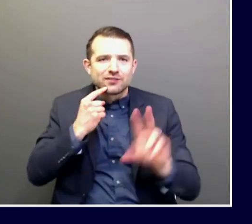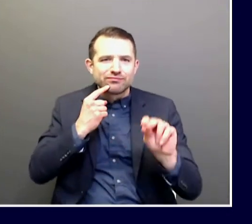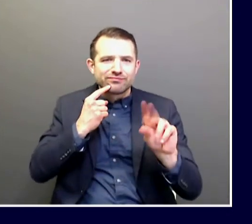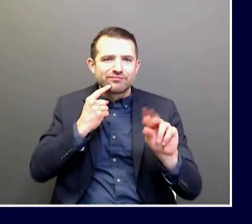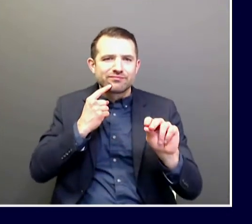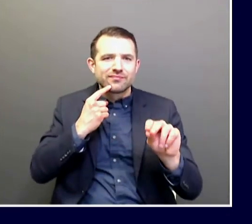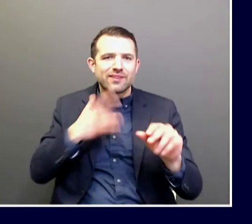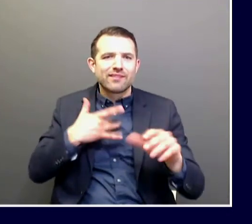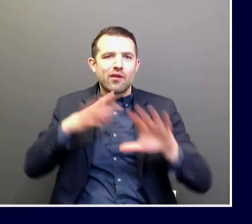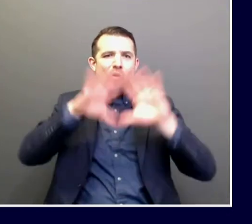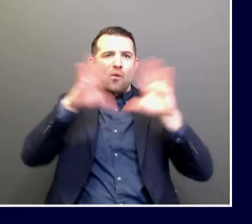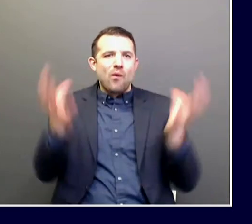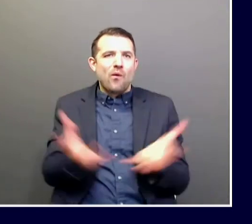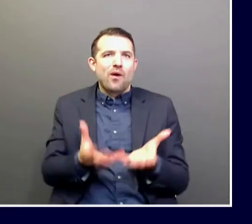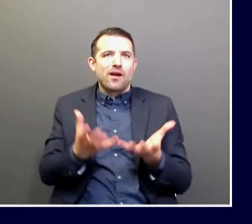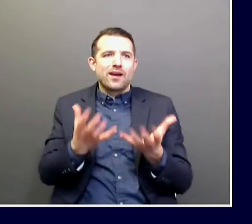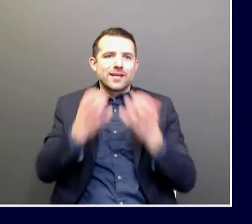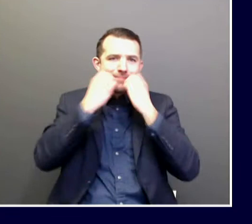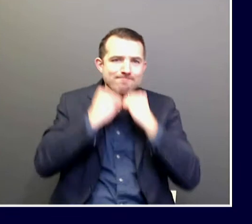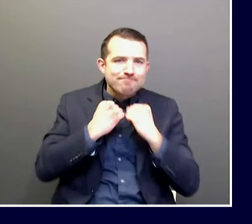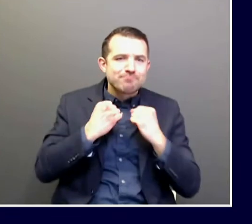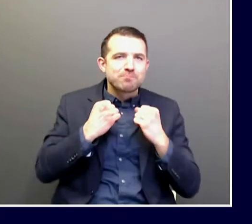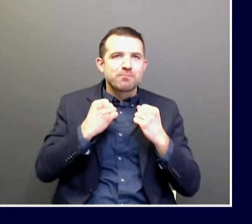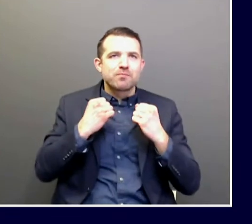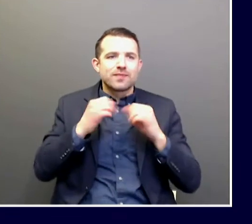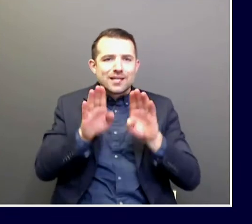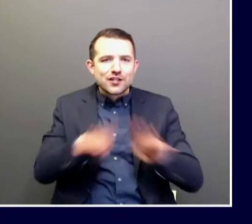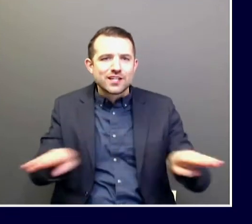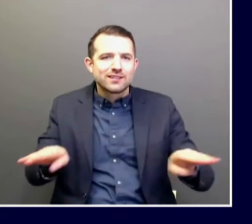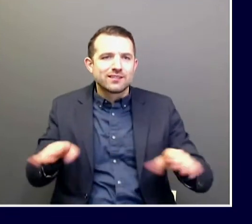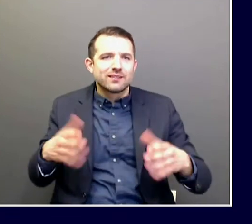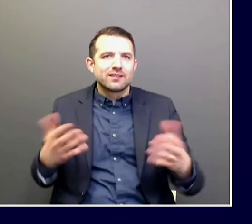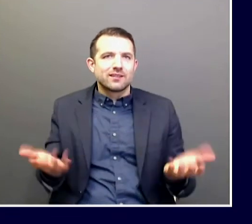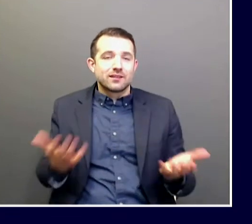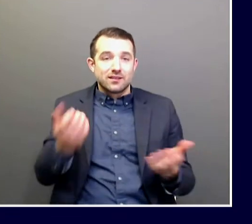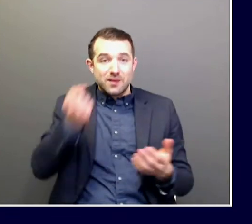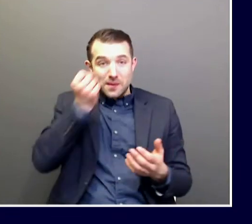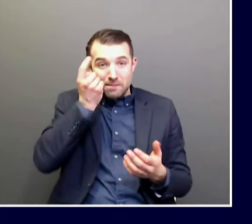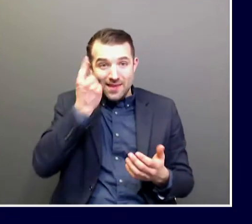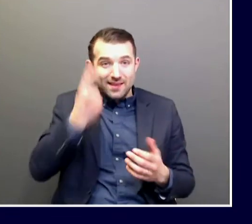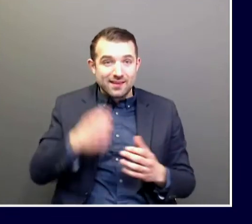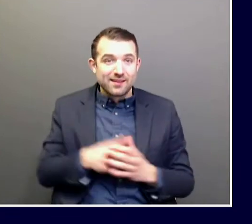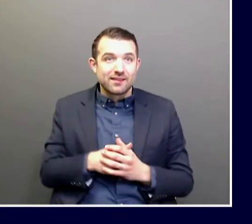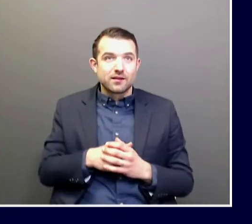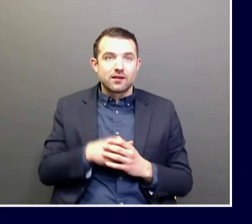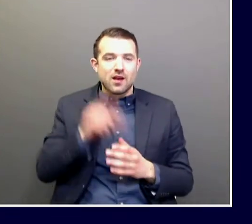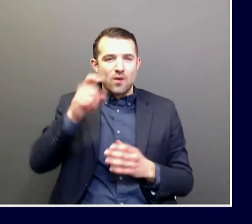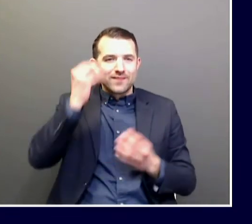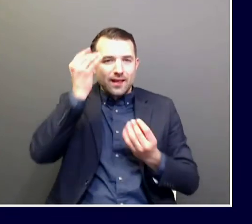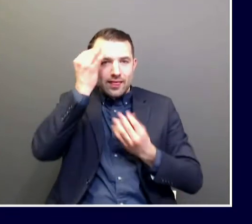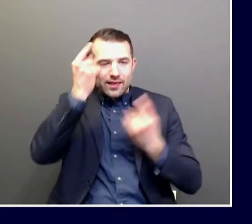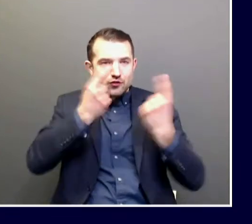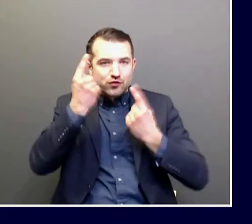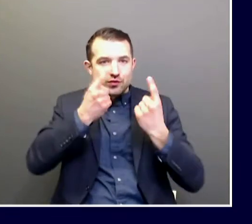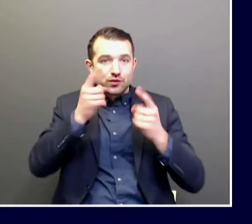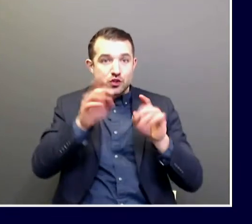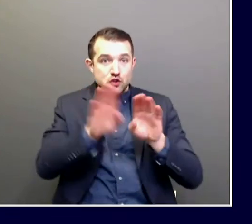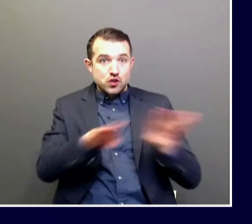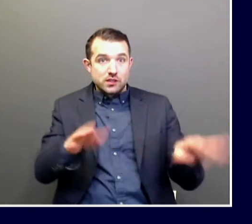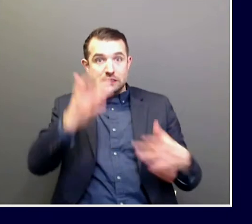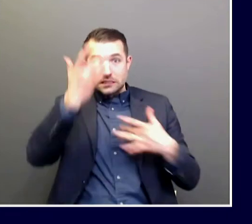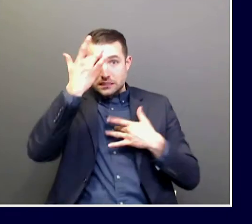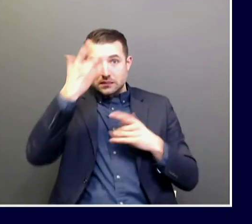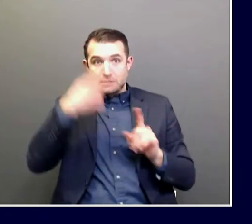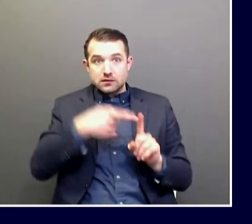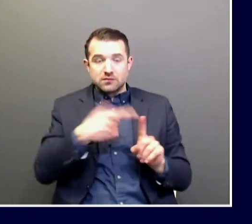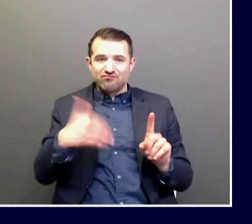also need to think through what the implications of them getting sick are. When they do get sick, which is always unfortunate, what